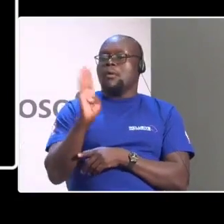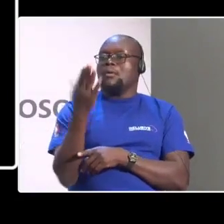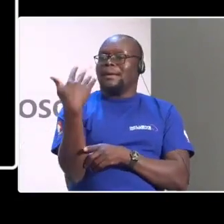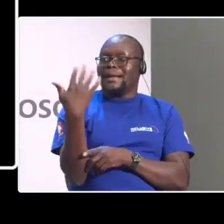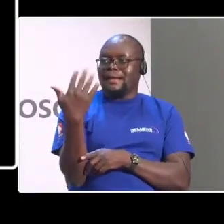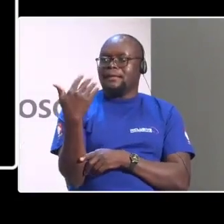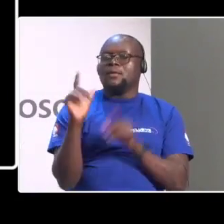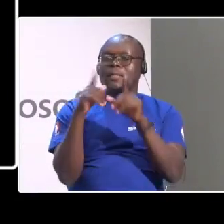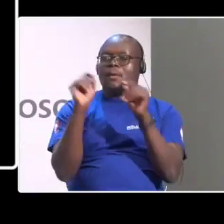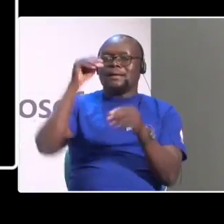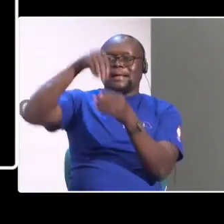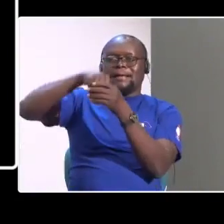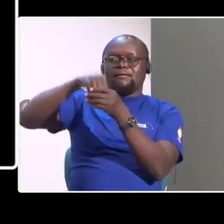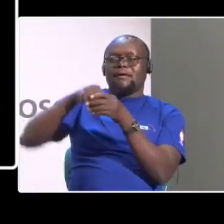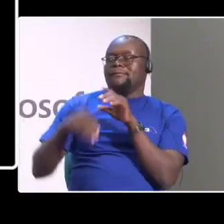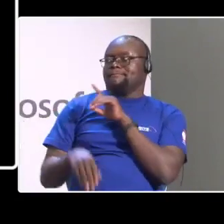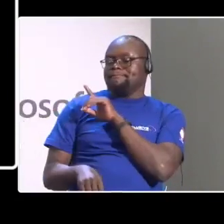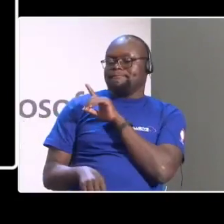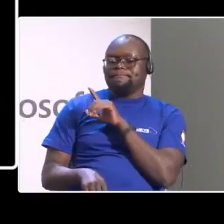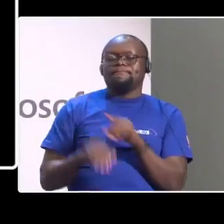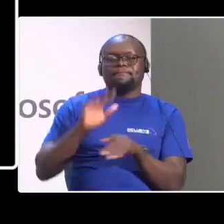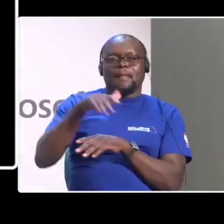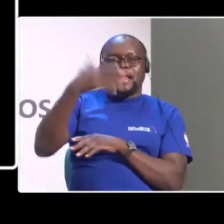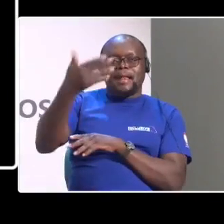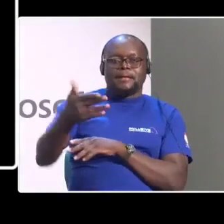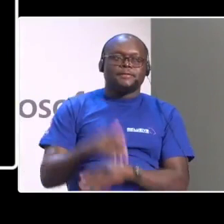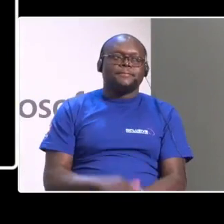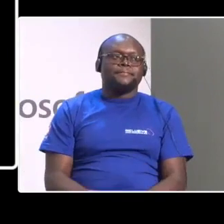written in them. Next slide.